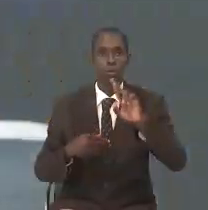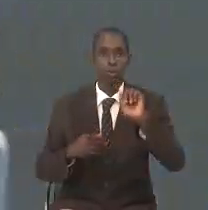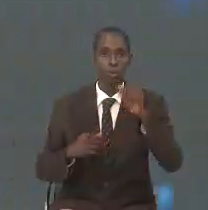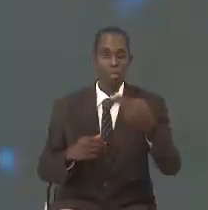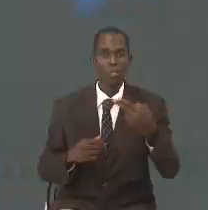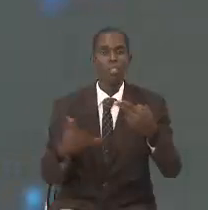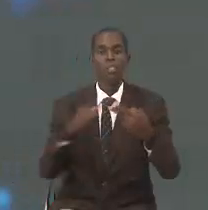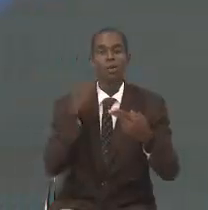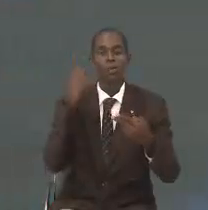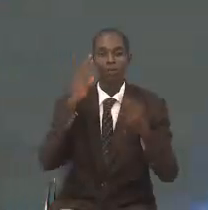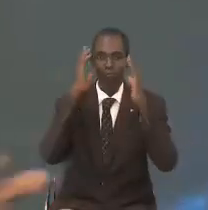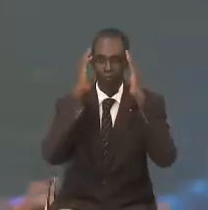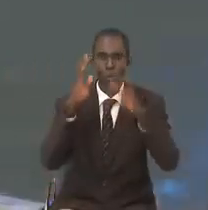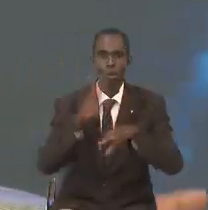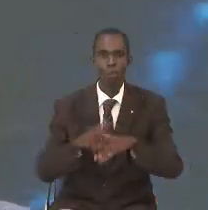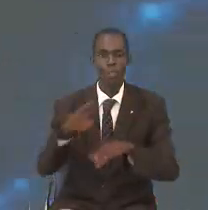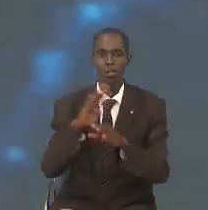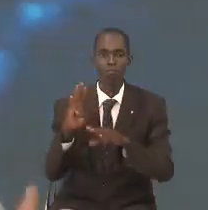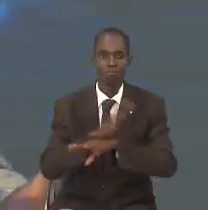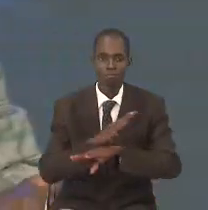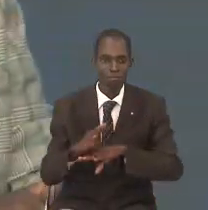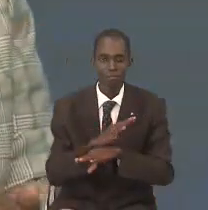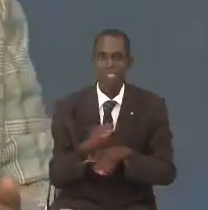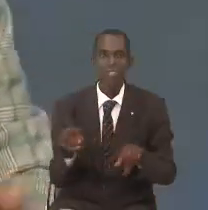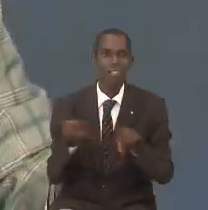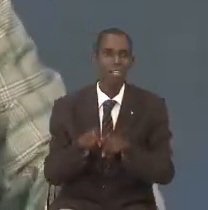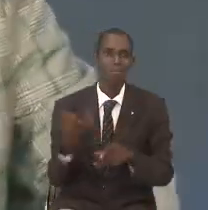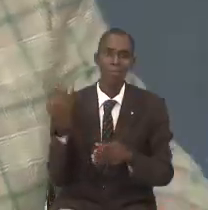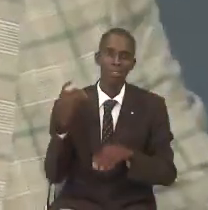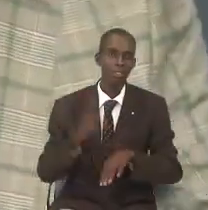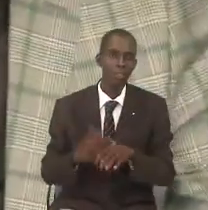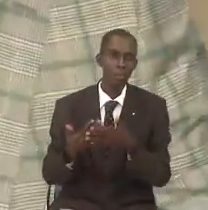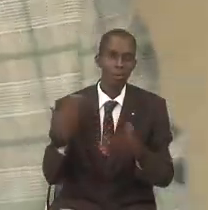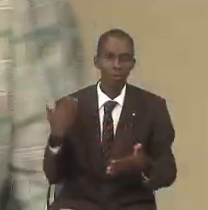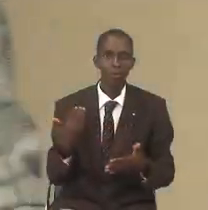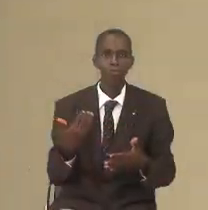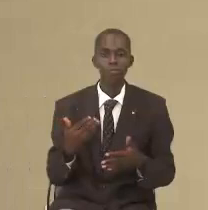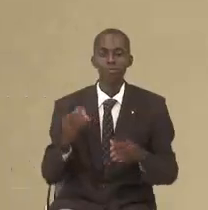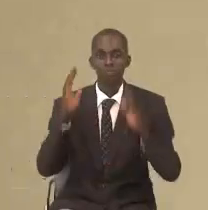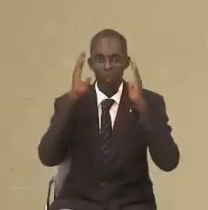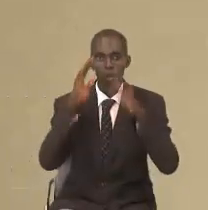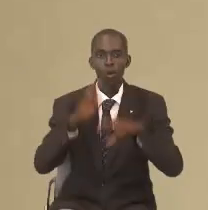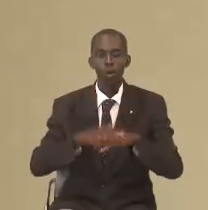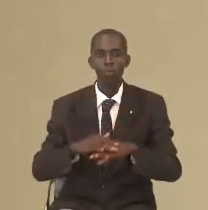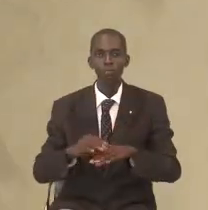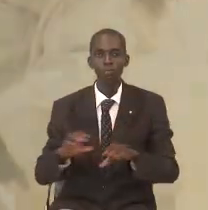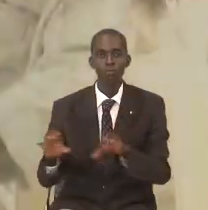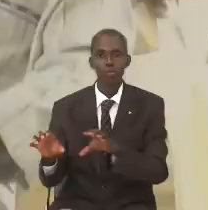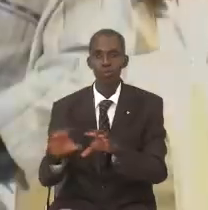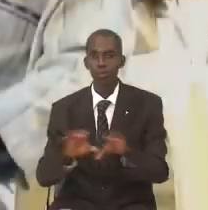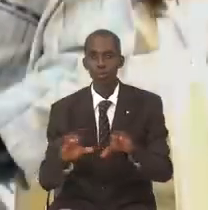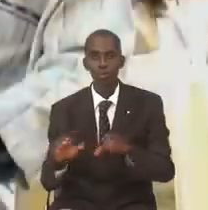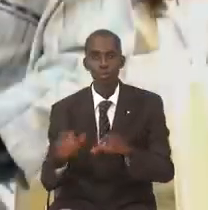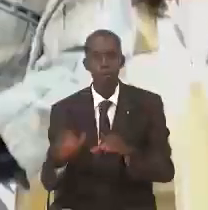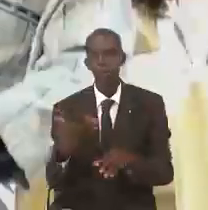usual, life as usual, activities as usual, their